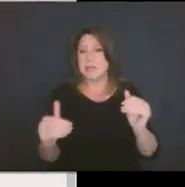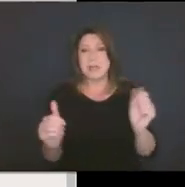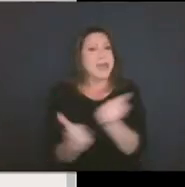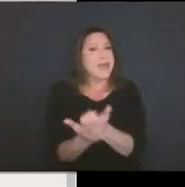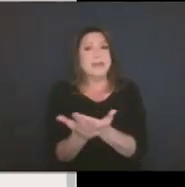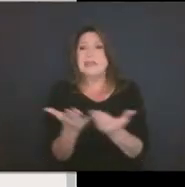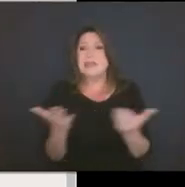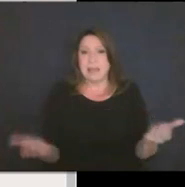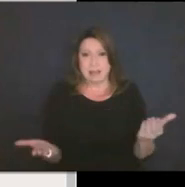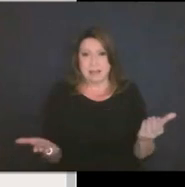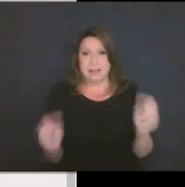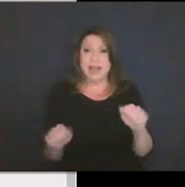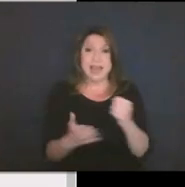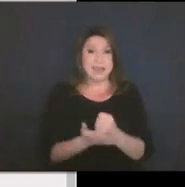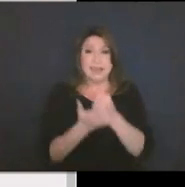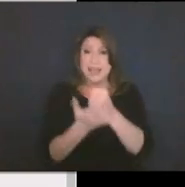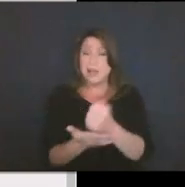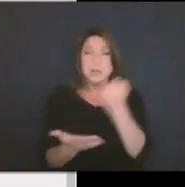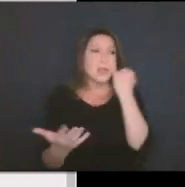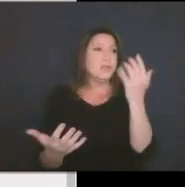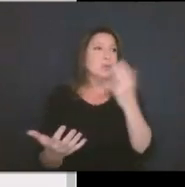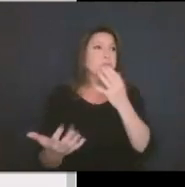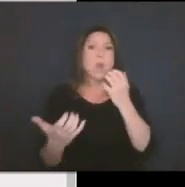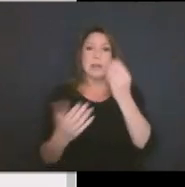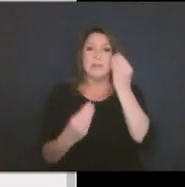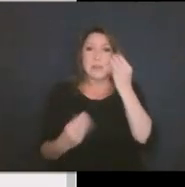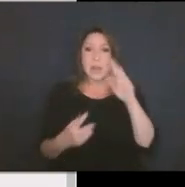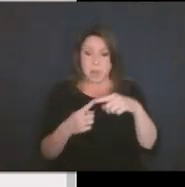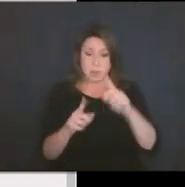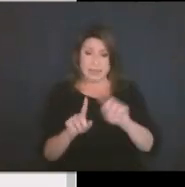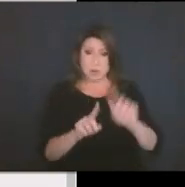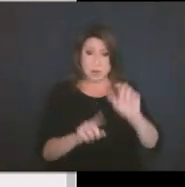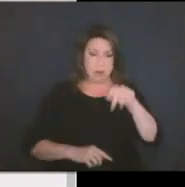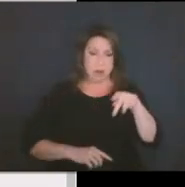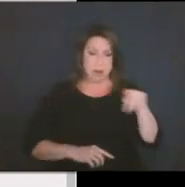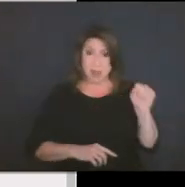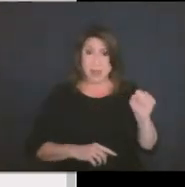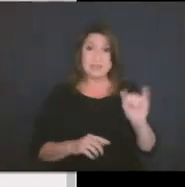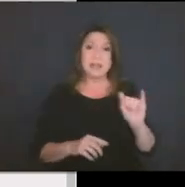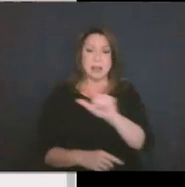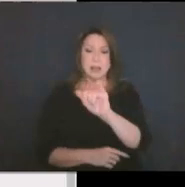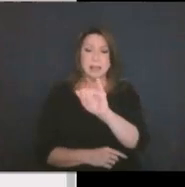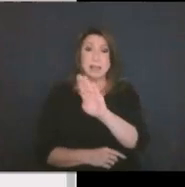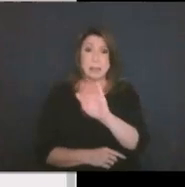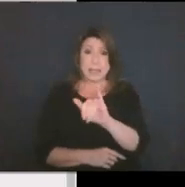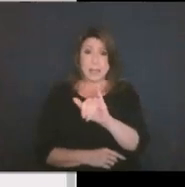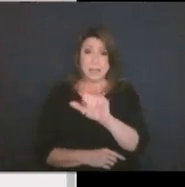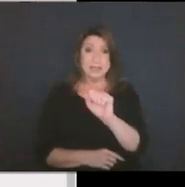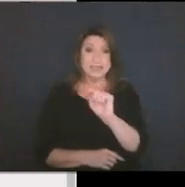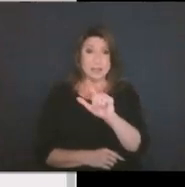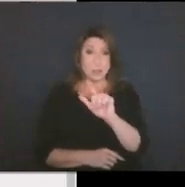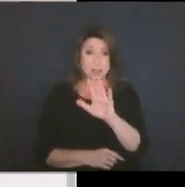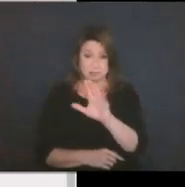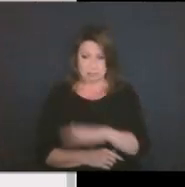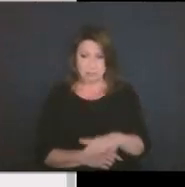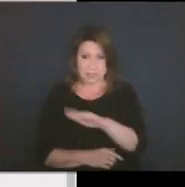about different apps that are available, there's Libby from the county library and Hoopla. There is Sora